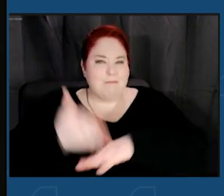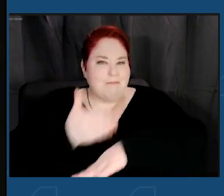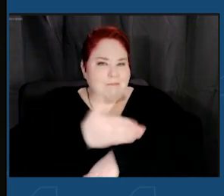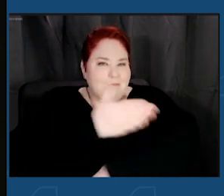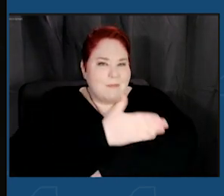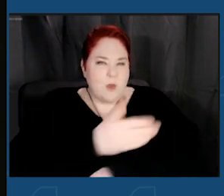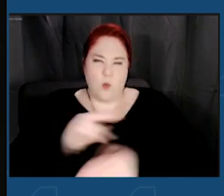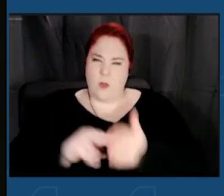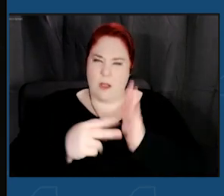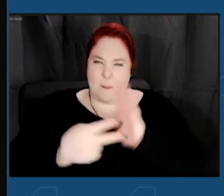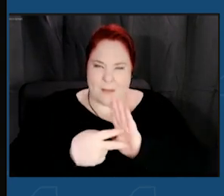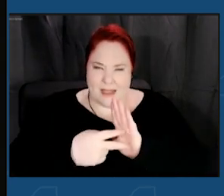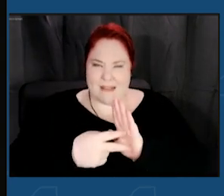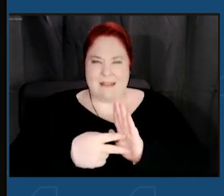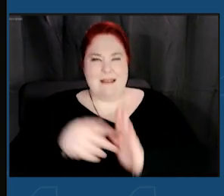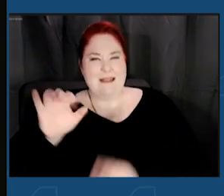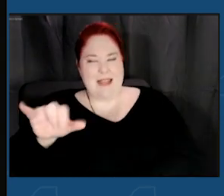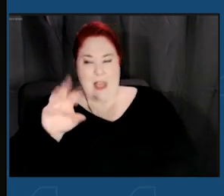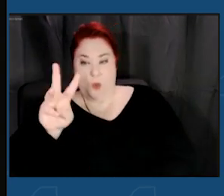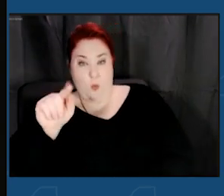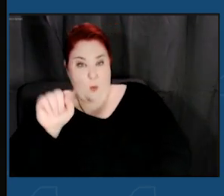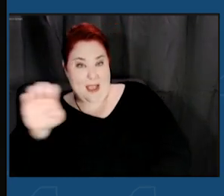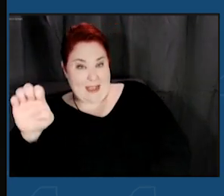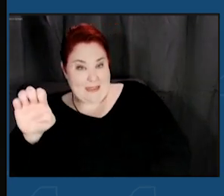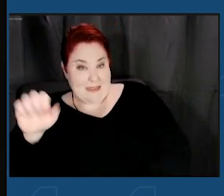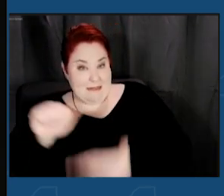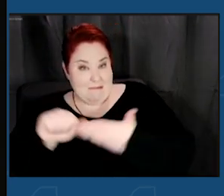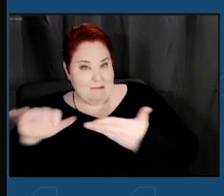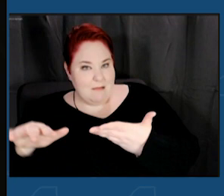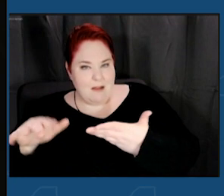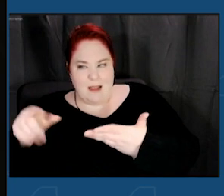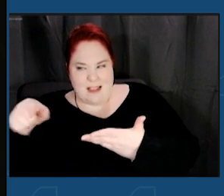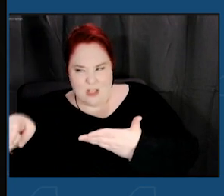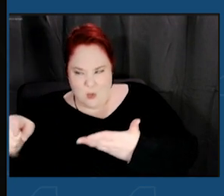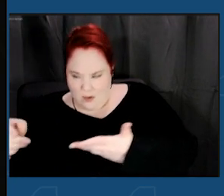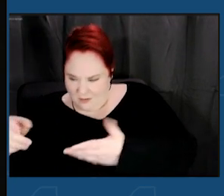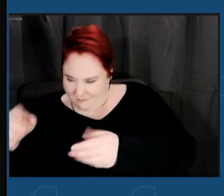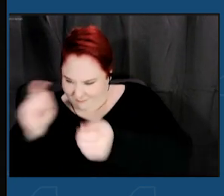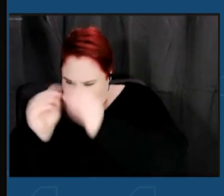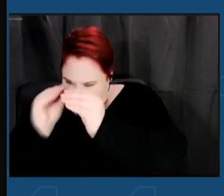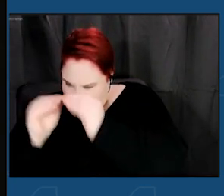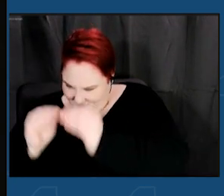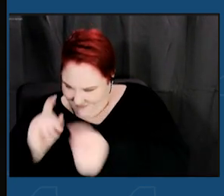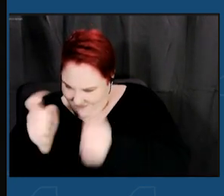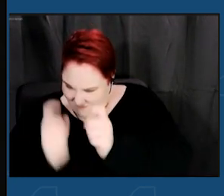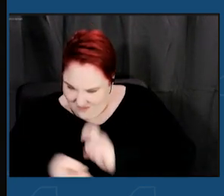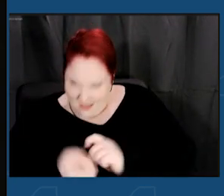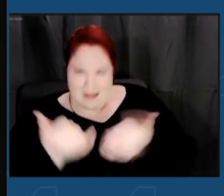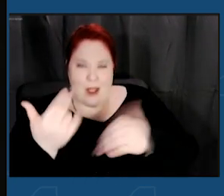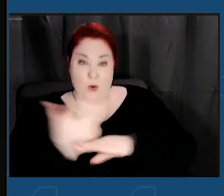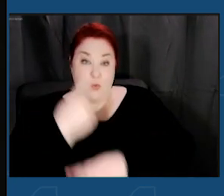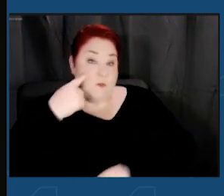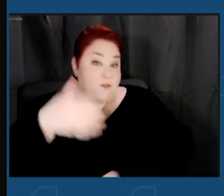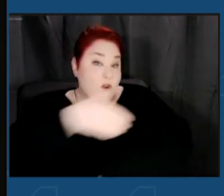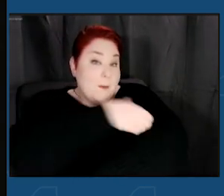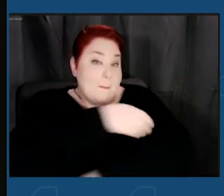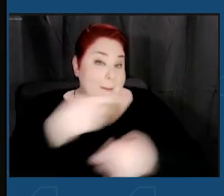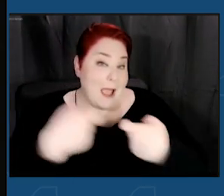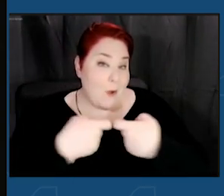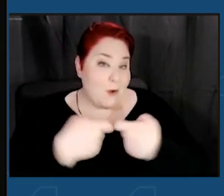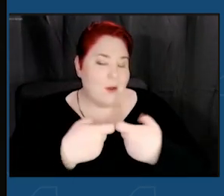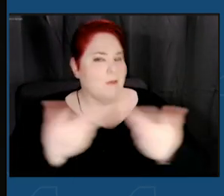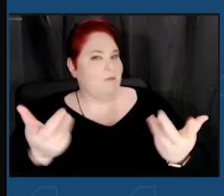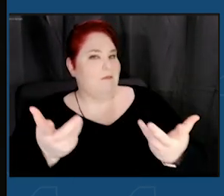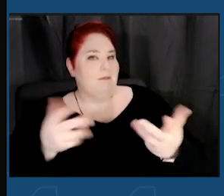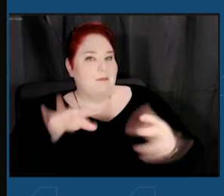taking farm waste and doing something to it, and all of a sudden it's powering houses and maybe even neighbors? They've been